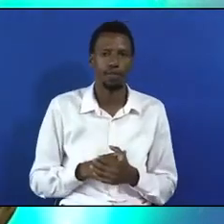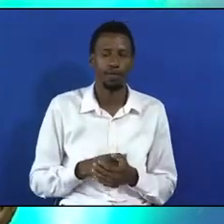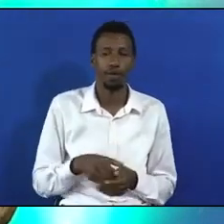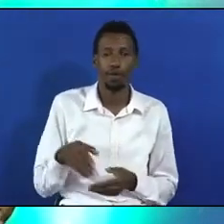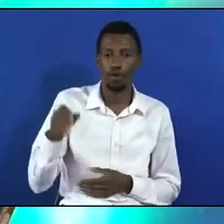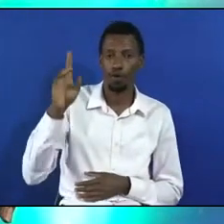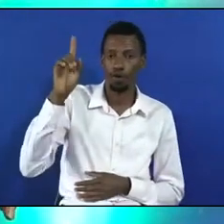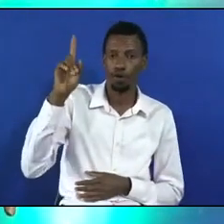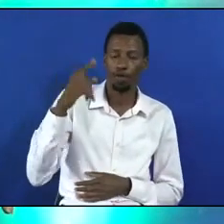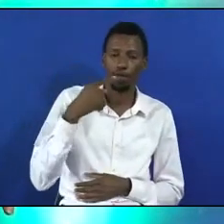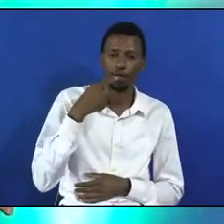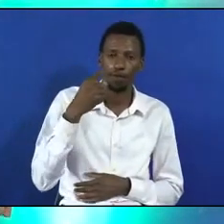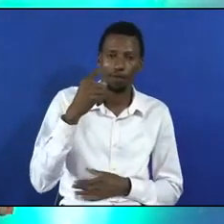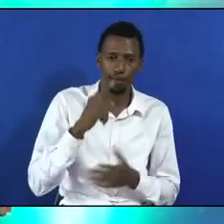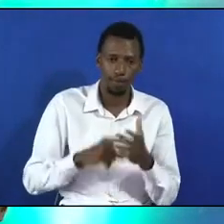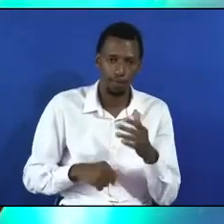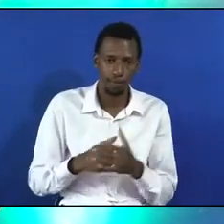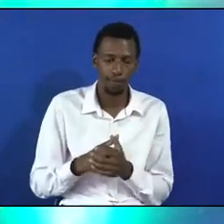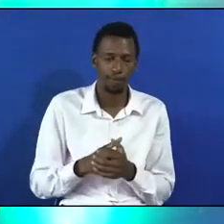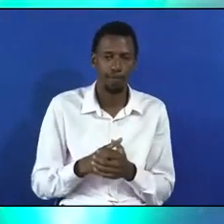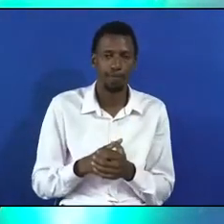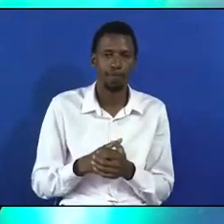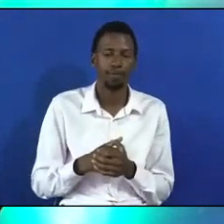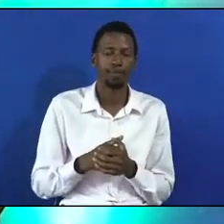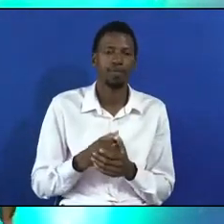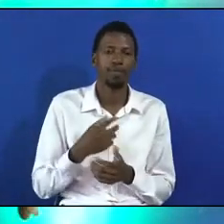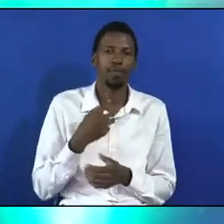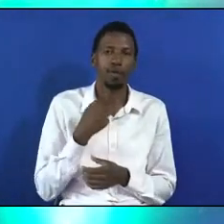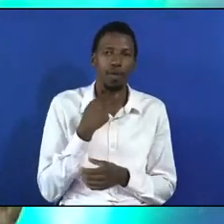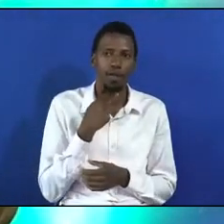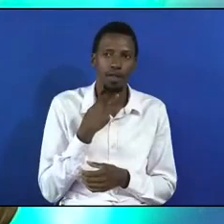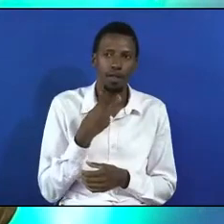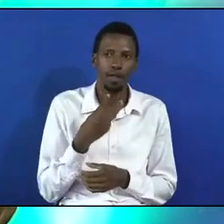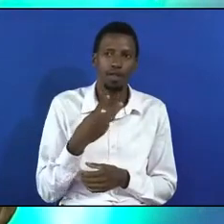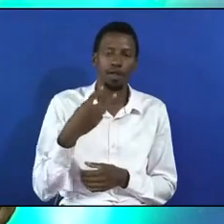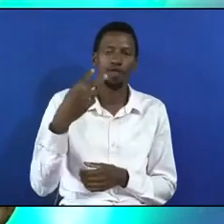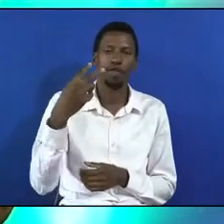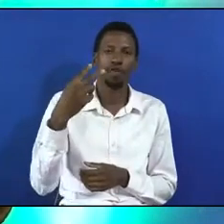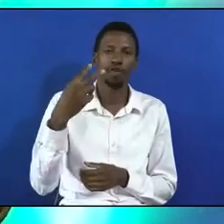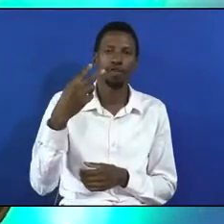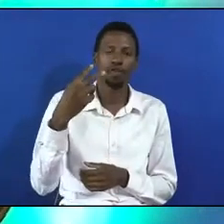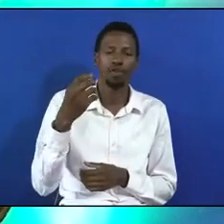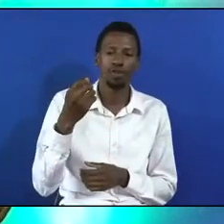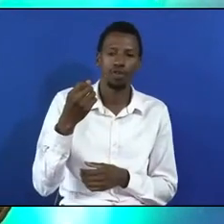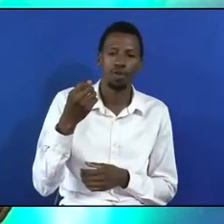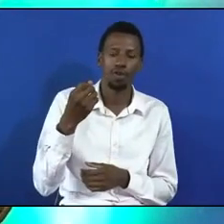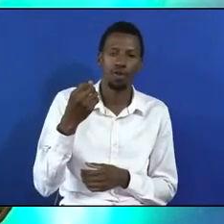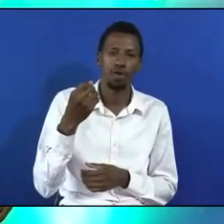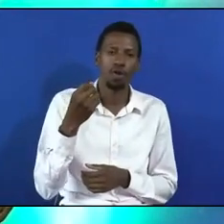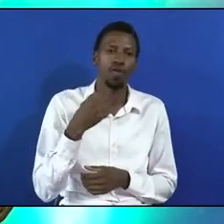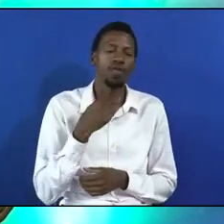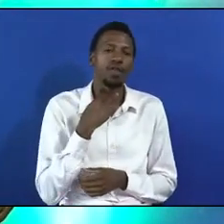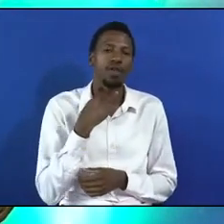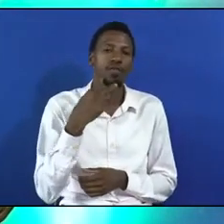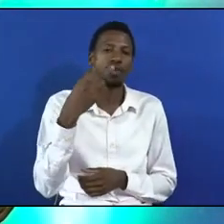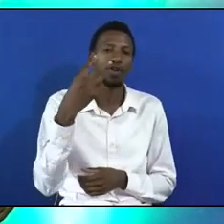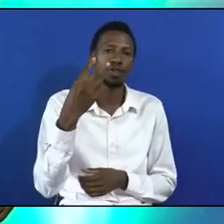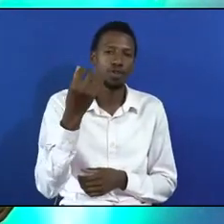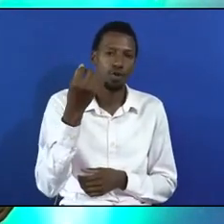and he is saying, the voice of thy brother's blood crieth.